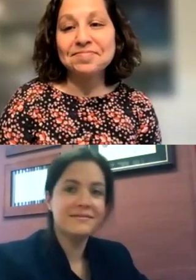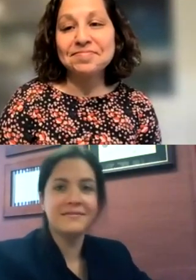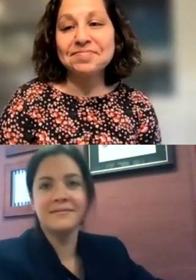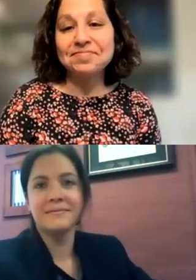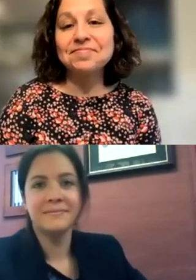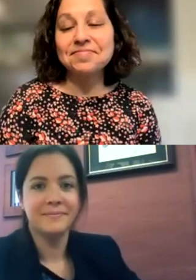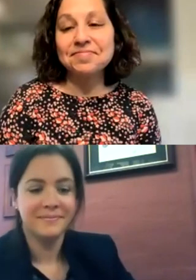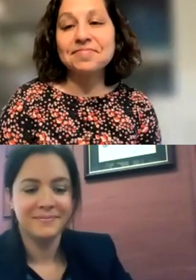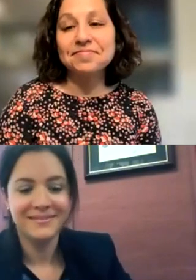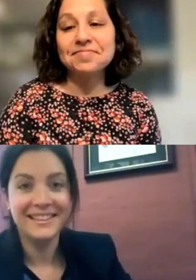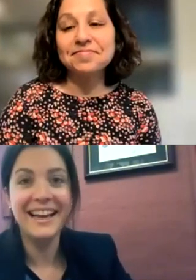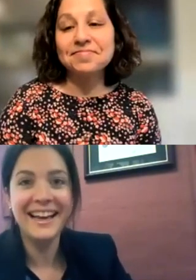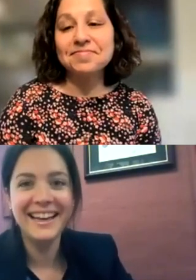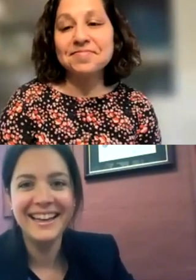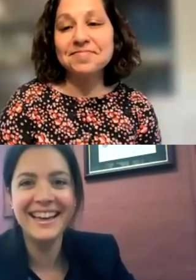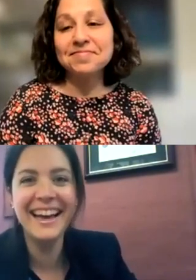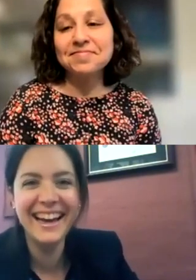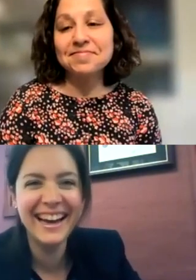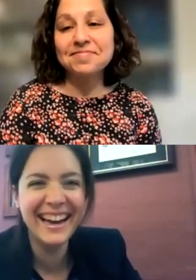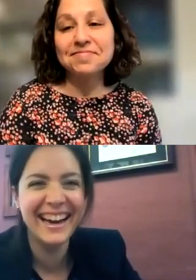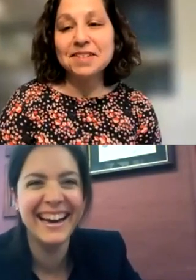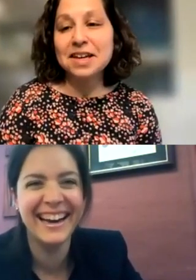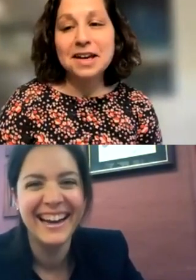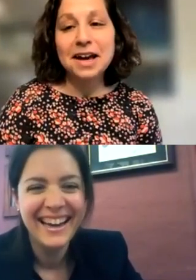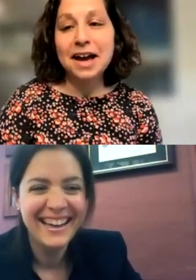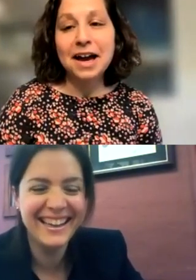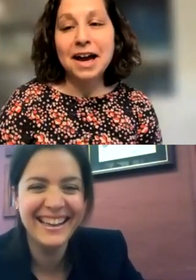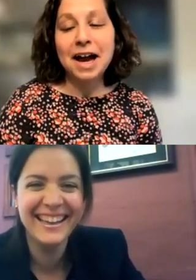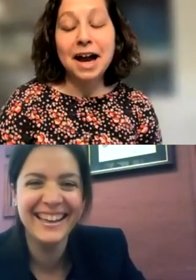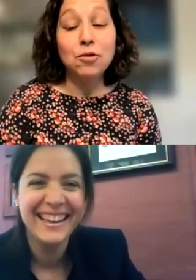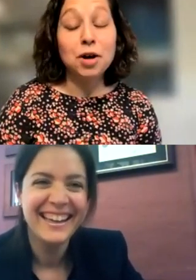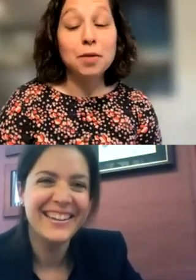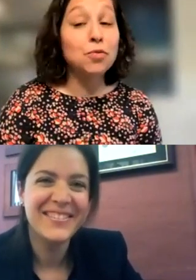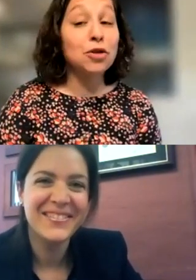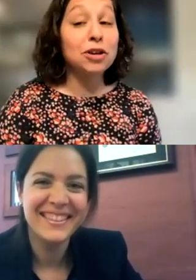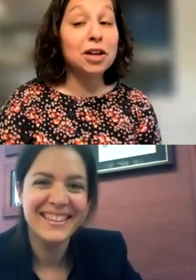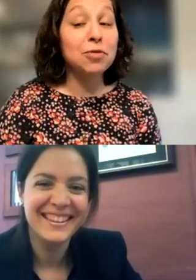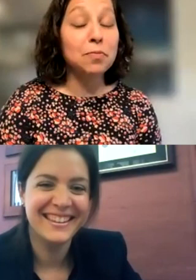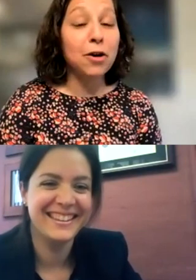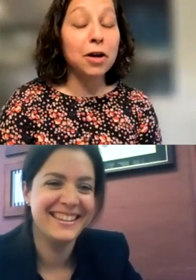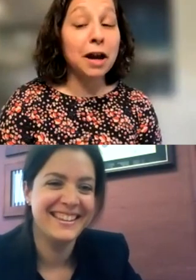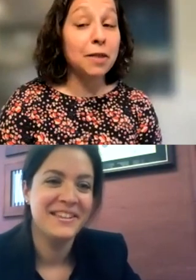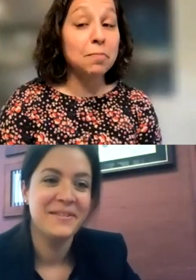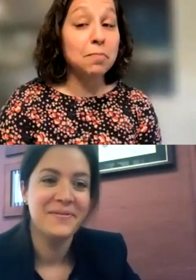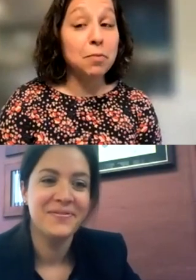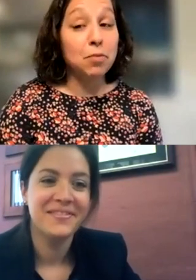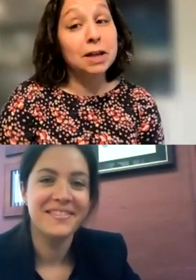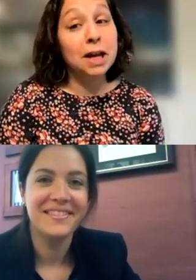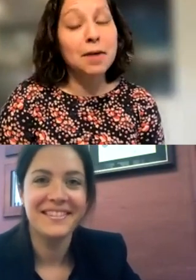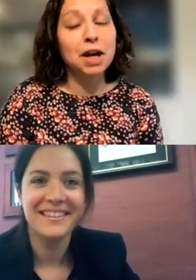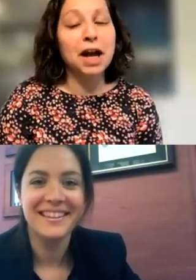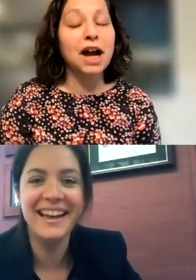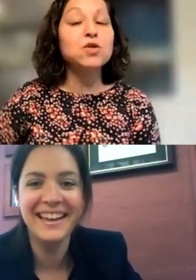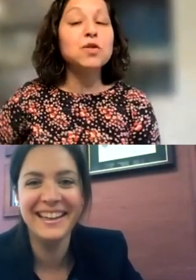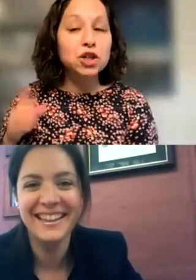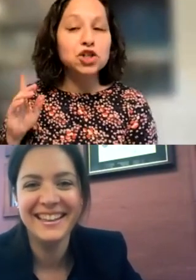I think Kim Van Orden's doing that for us, isn't she? I don't want to put words in Kim's mouth. I think probably not,